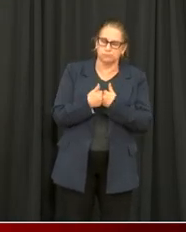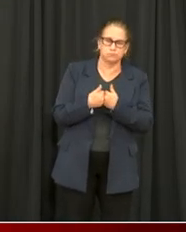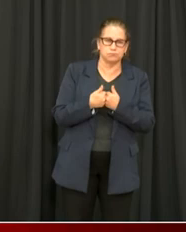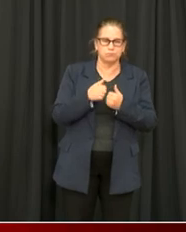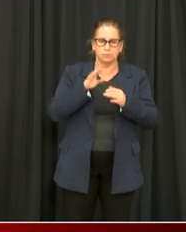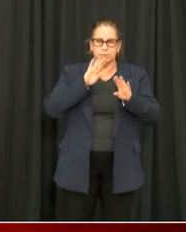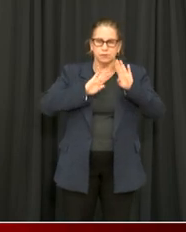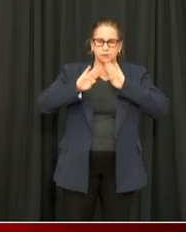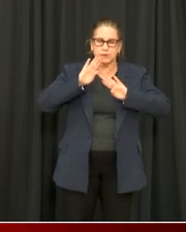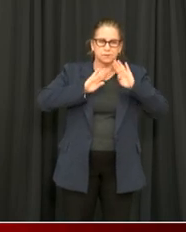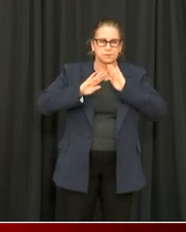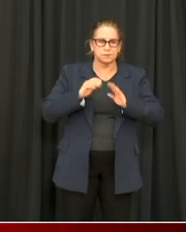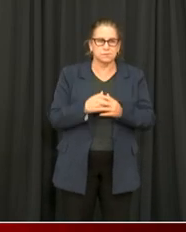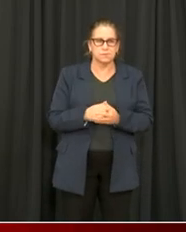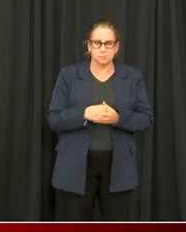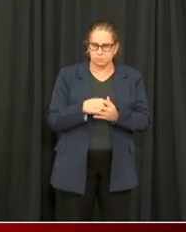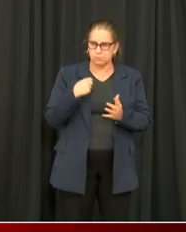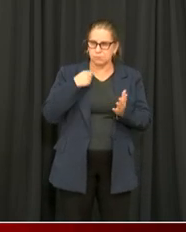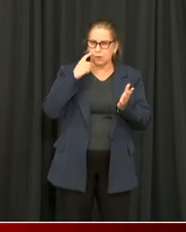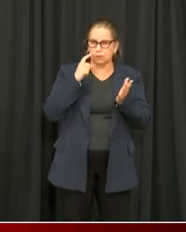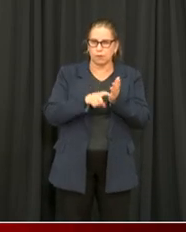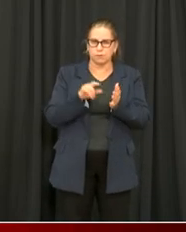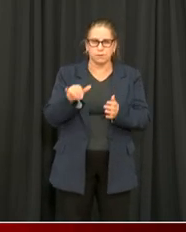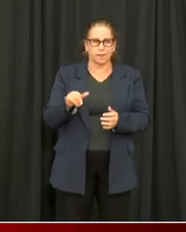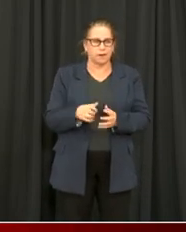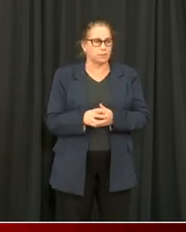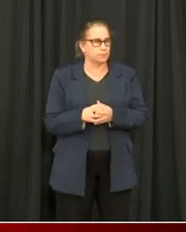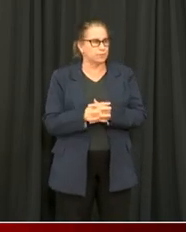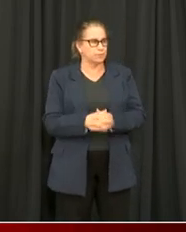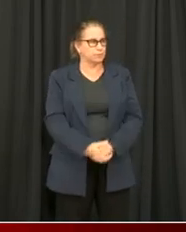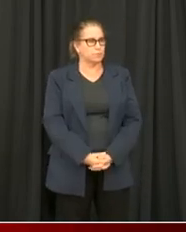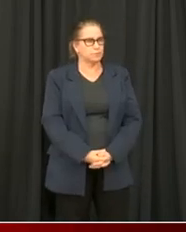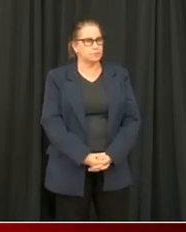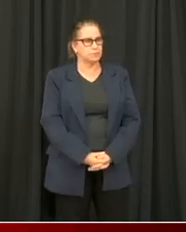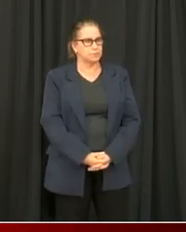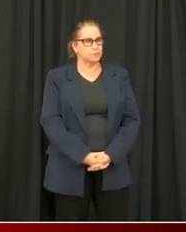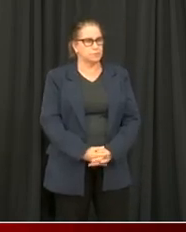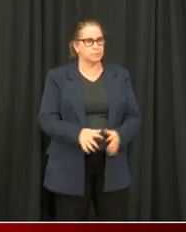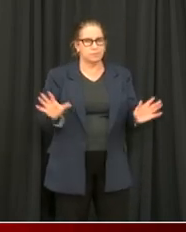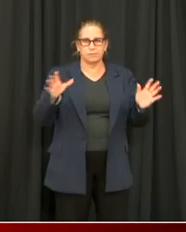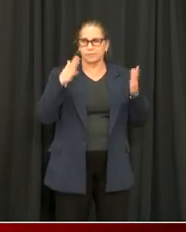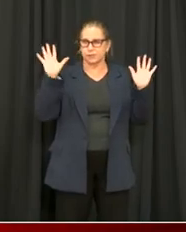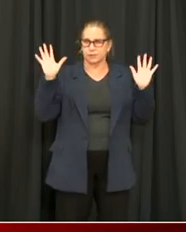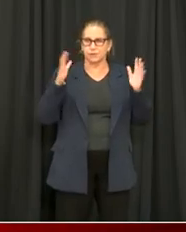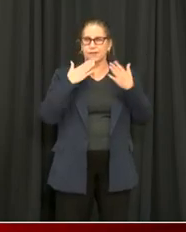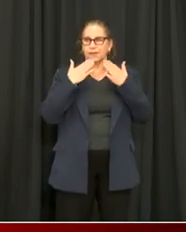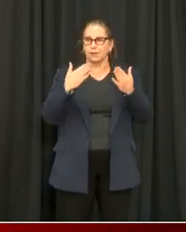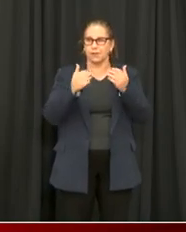Okay, thank you, everybody.